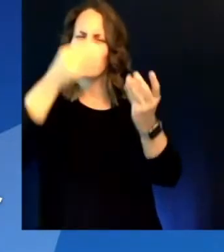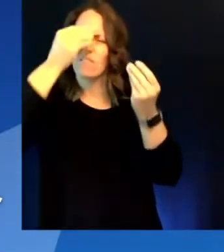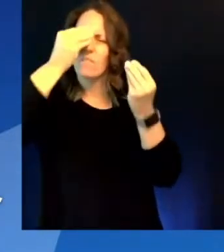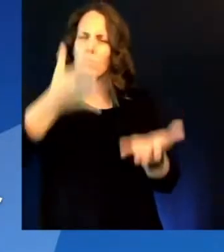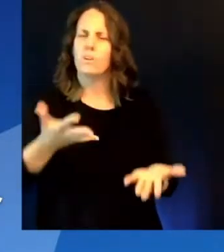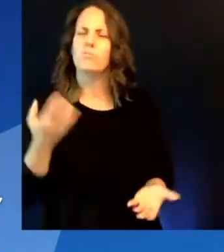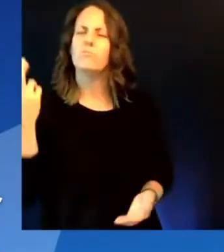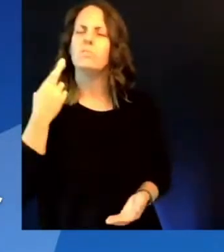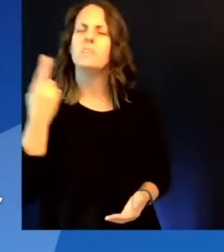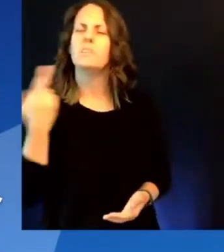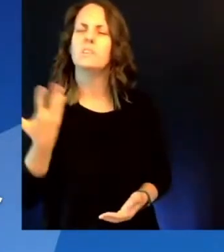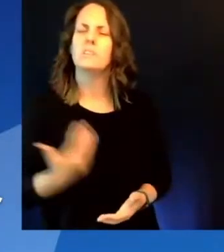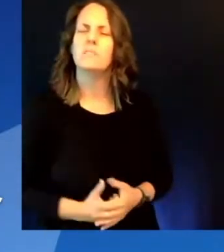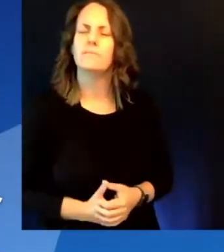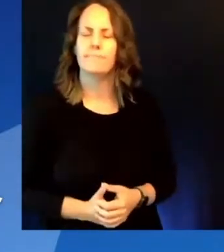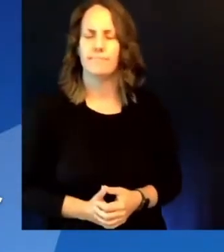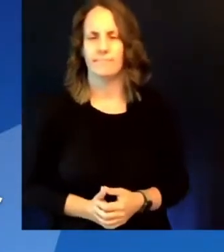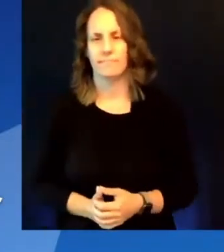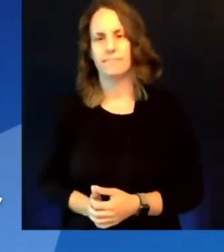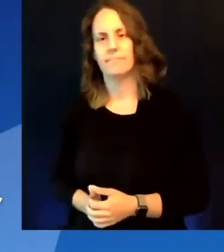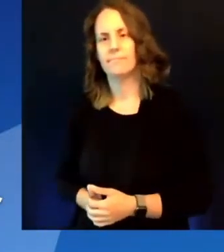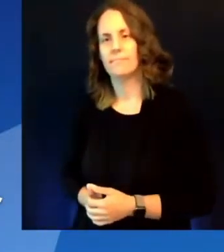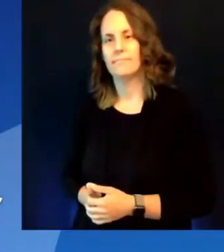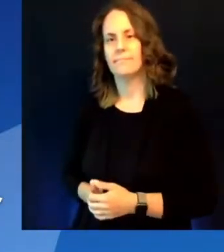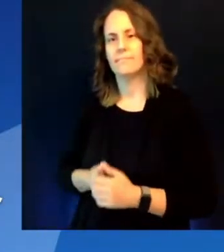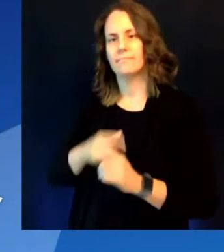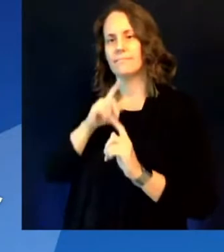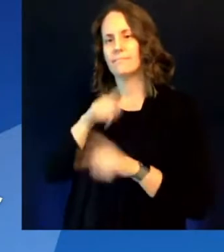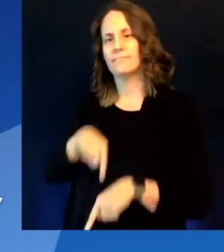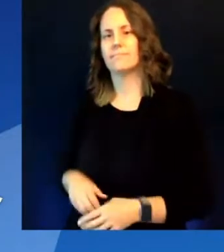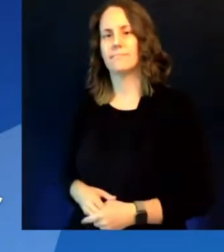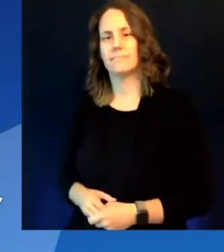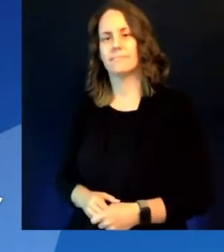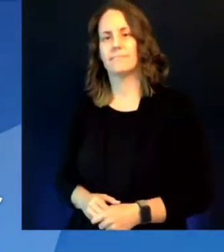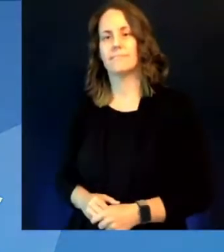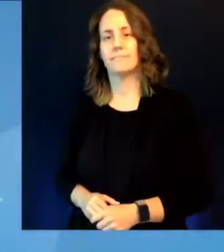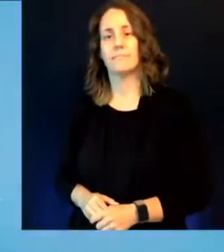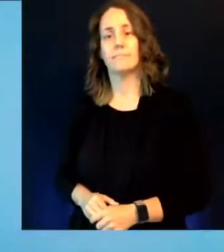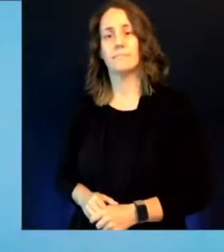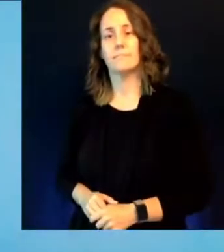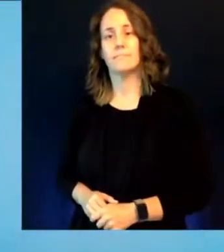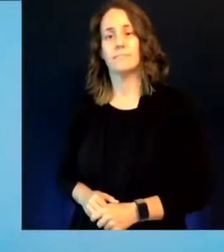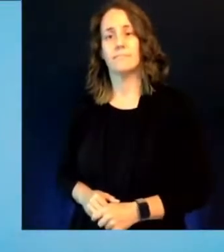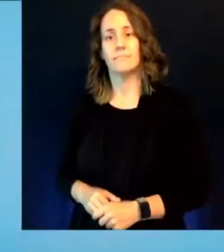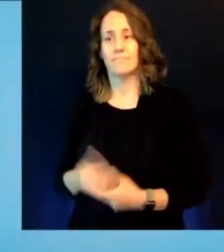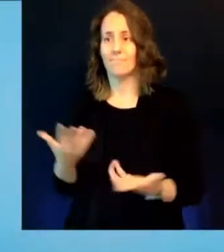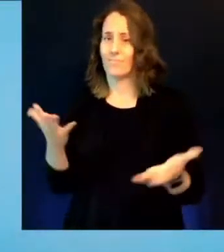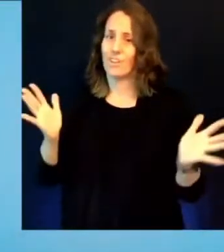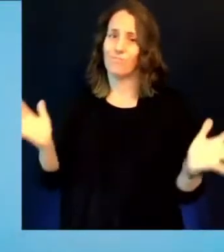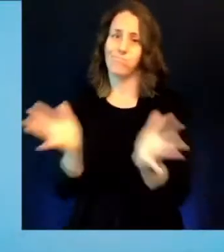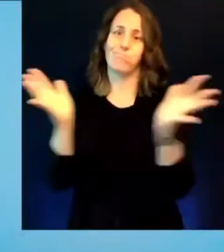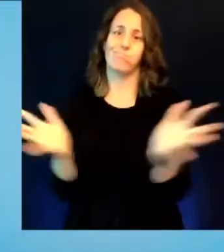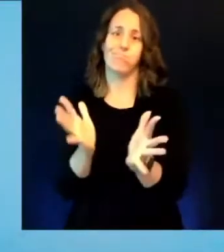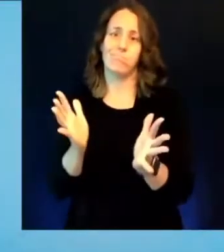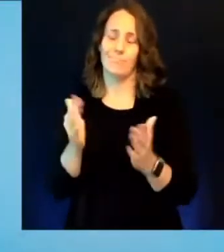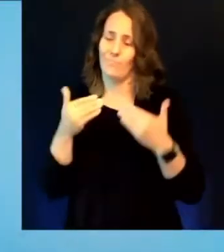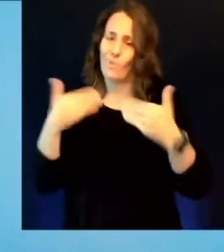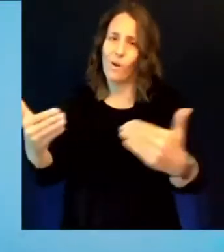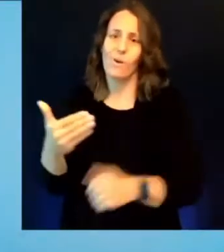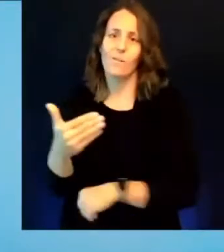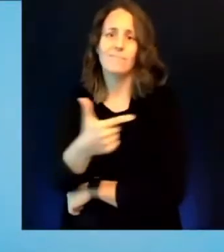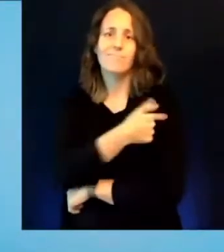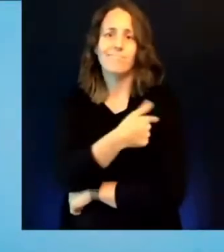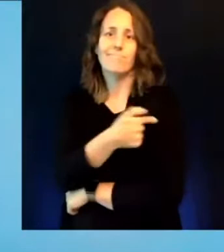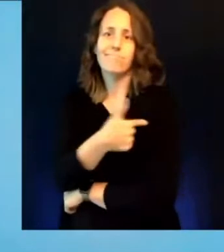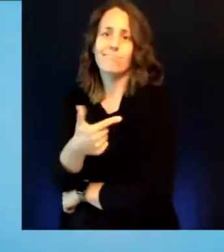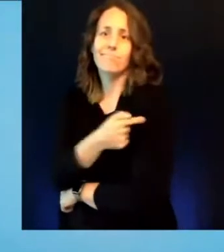Sure. Of course, we really want to continue to encourage people to get vaccinated. We're happy to say that more than 50% of Wisconsinites are